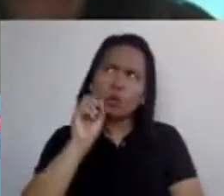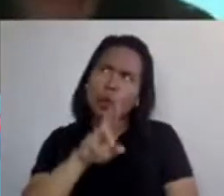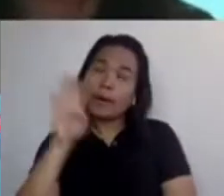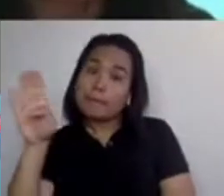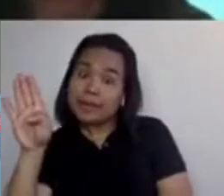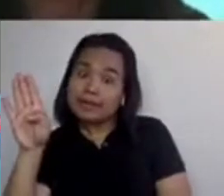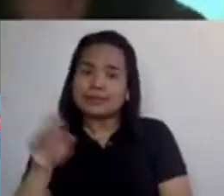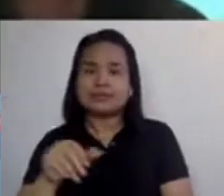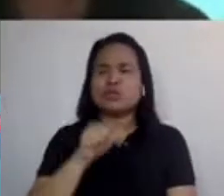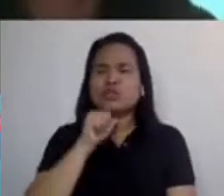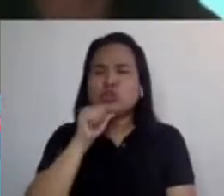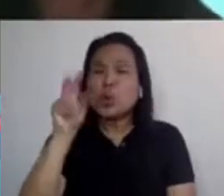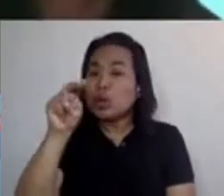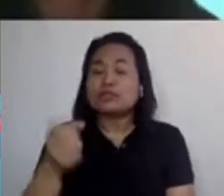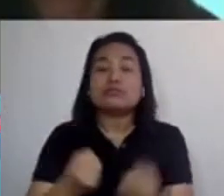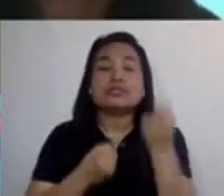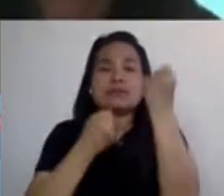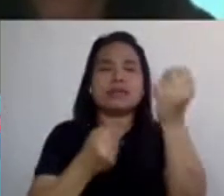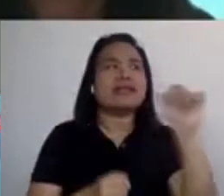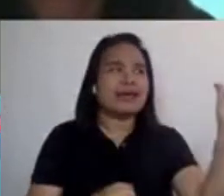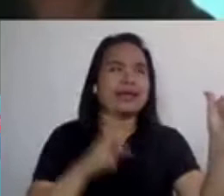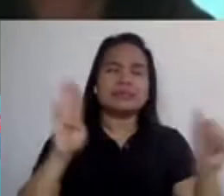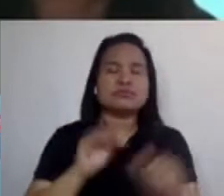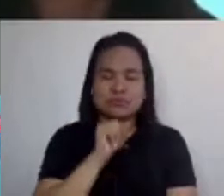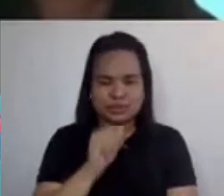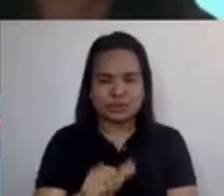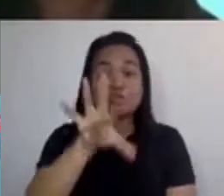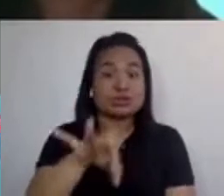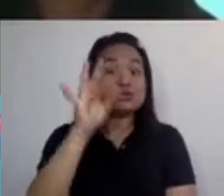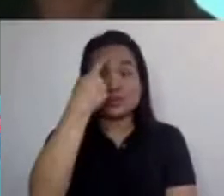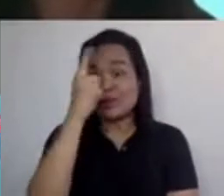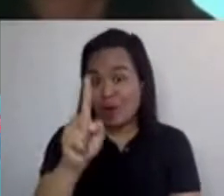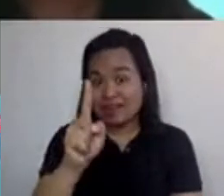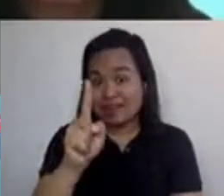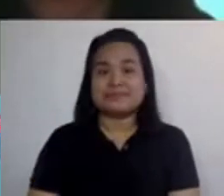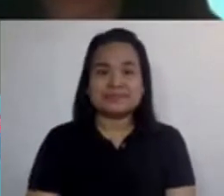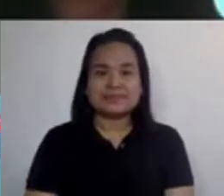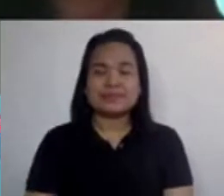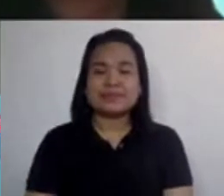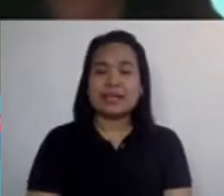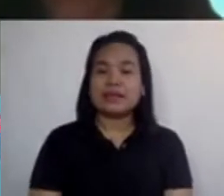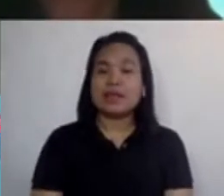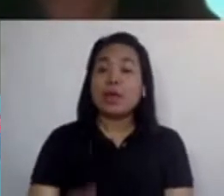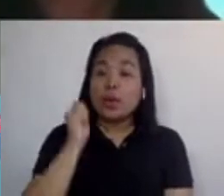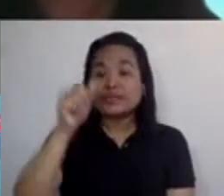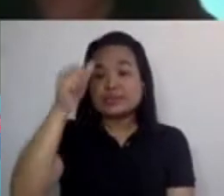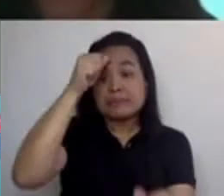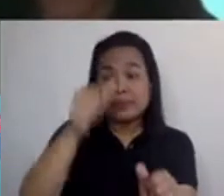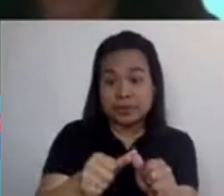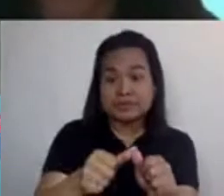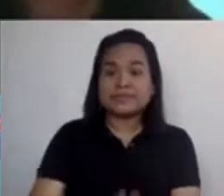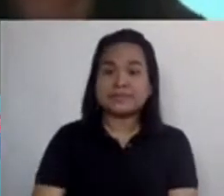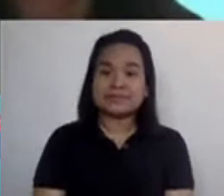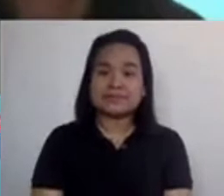B MOVs. But you should also take note, let's go back to set A. We have to remember